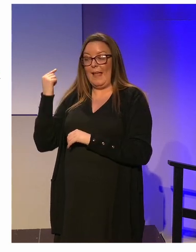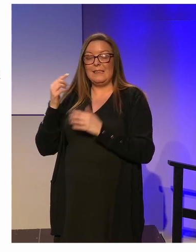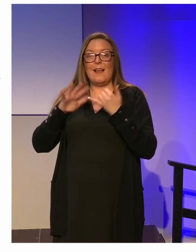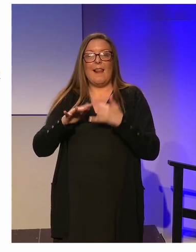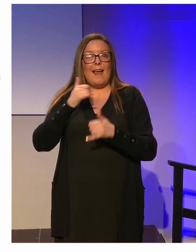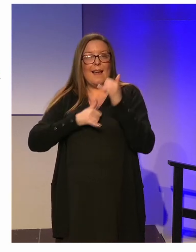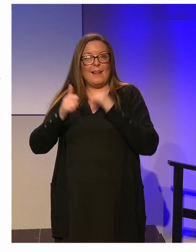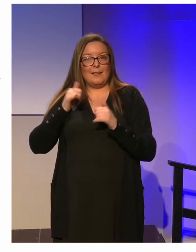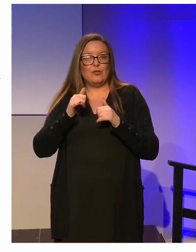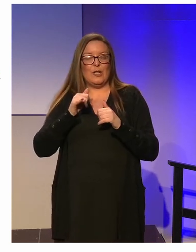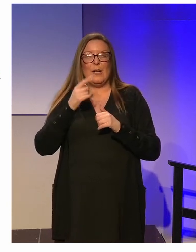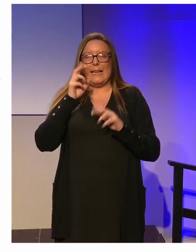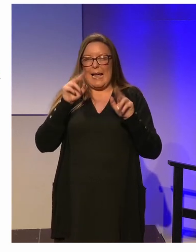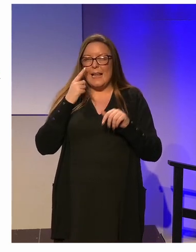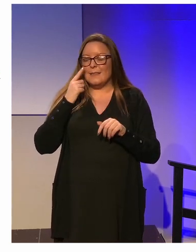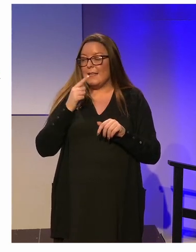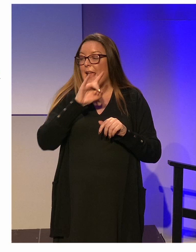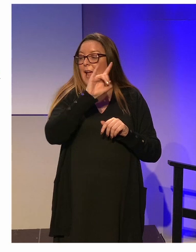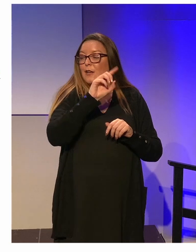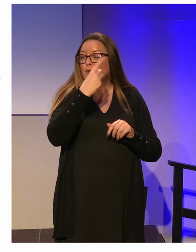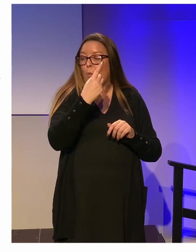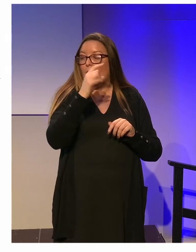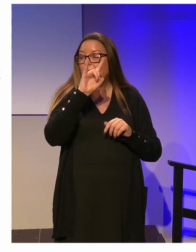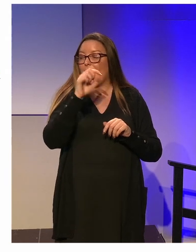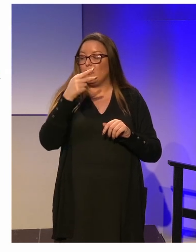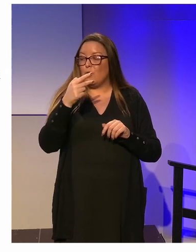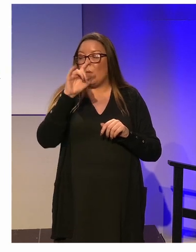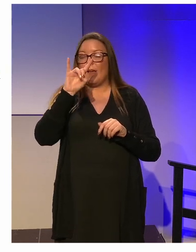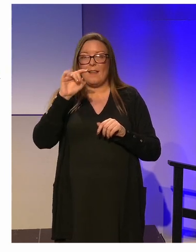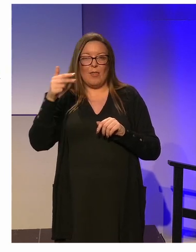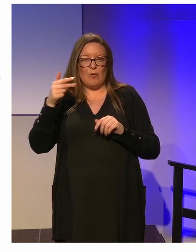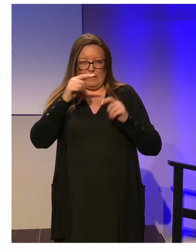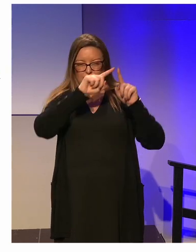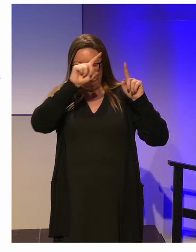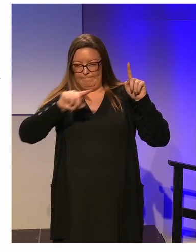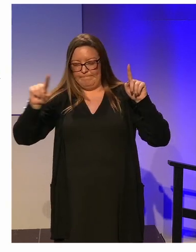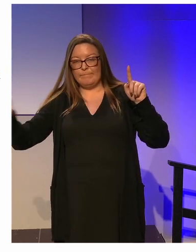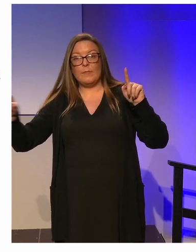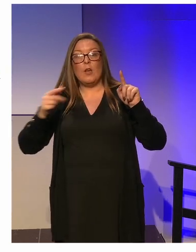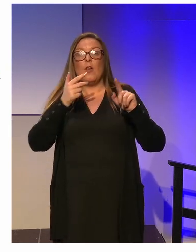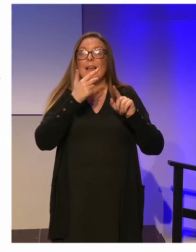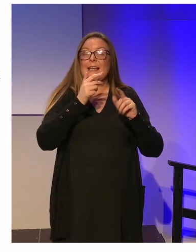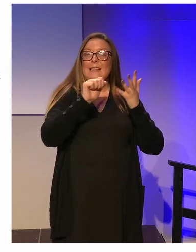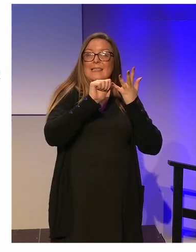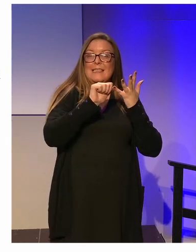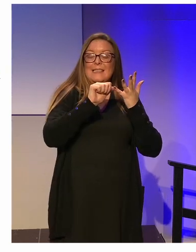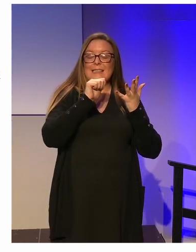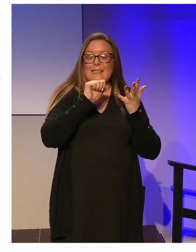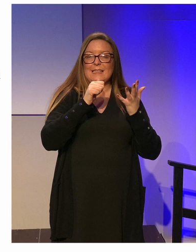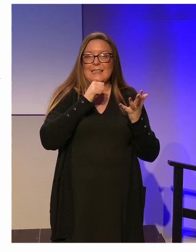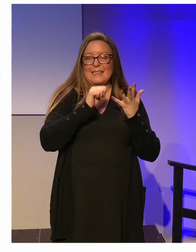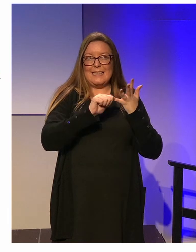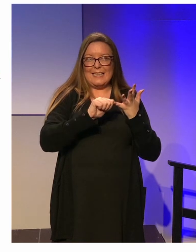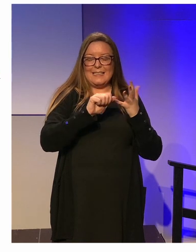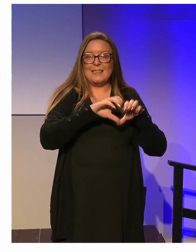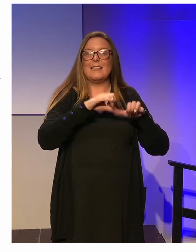of H1s, H2s, H3s as a percentage in our student body across our entire 6th-year group compared to the national